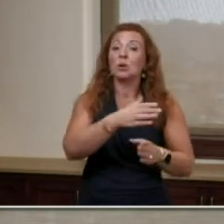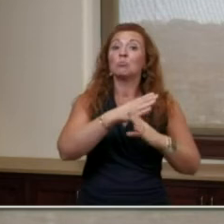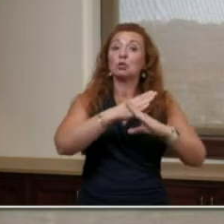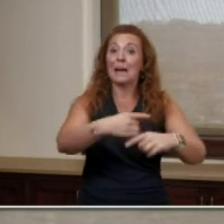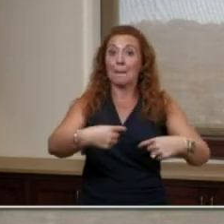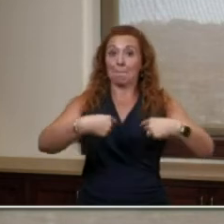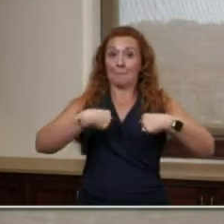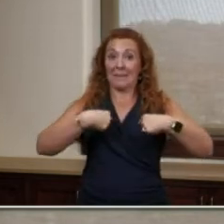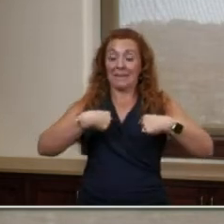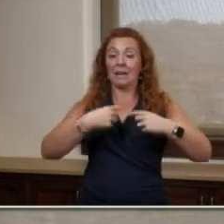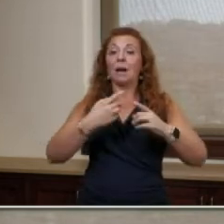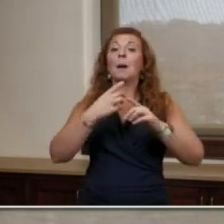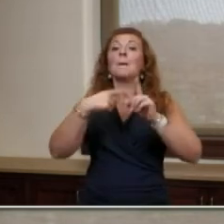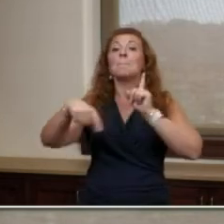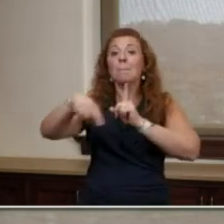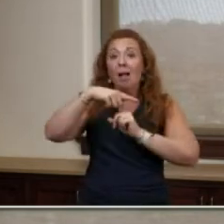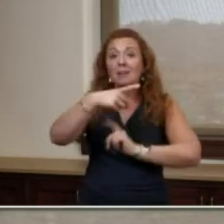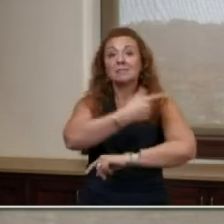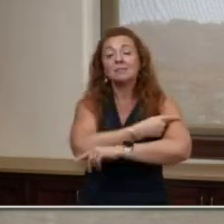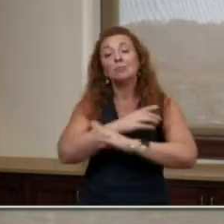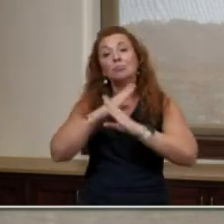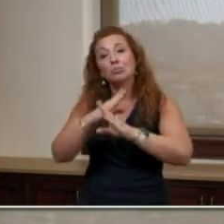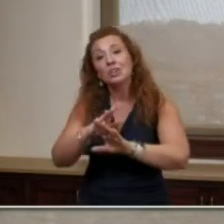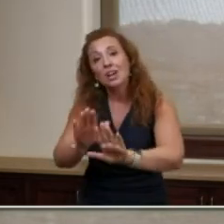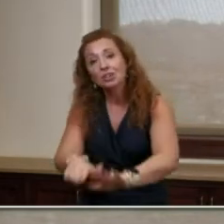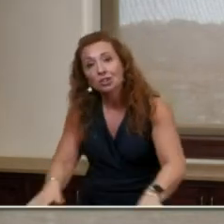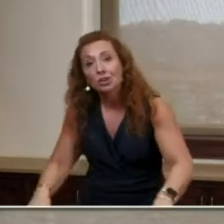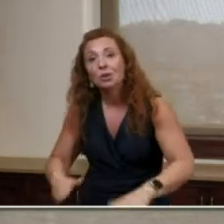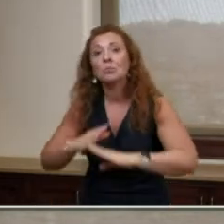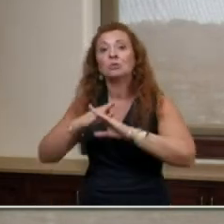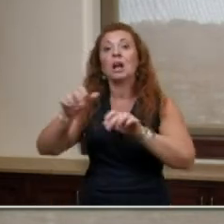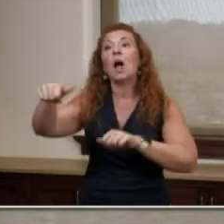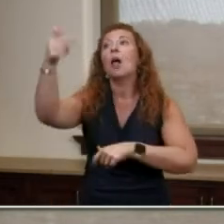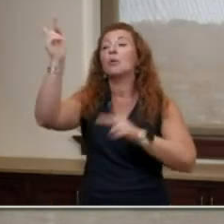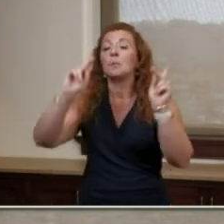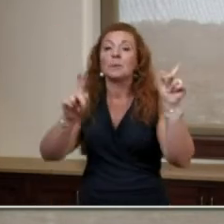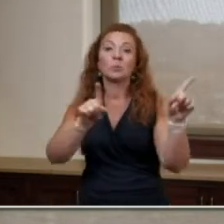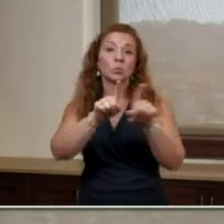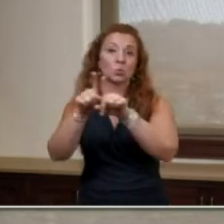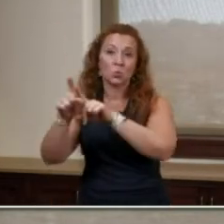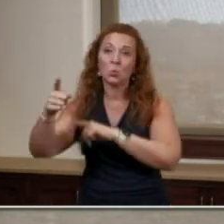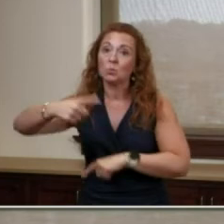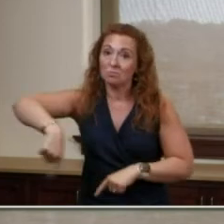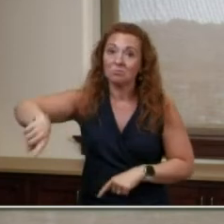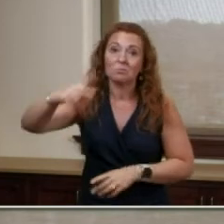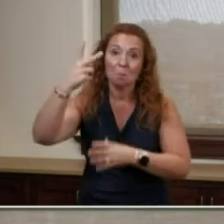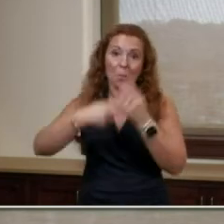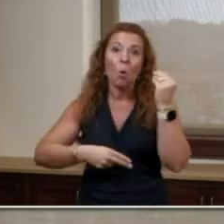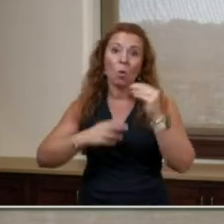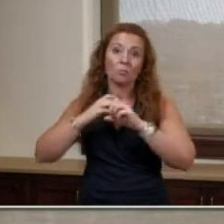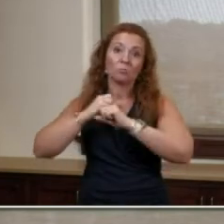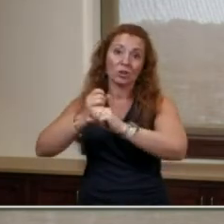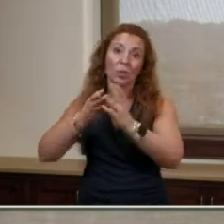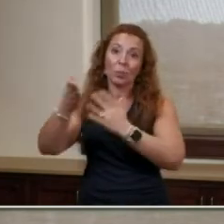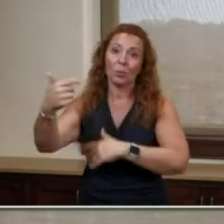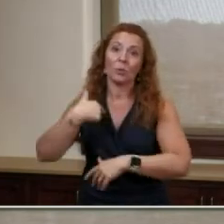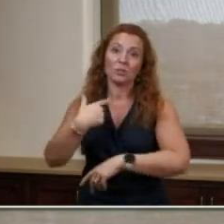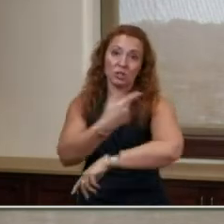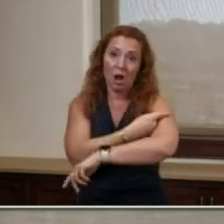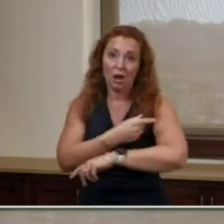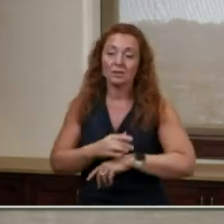but we protect others around us, including children and people at risk in our own community.